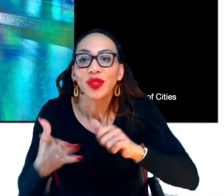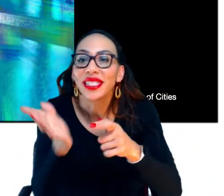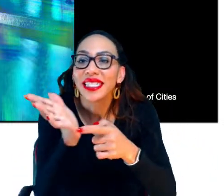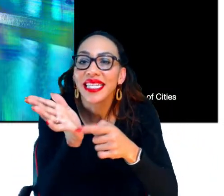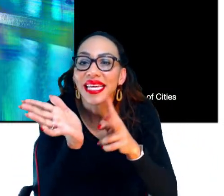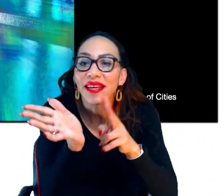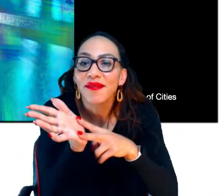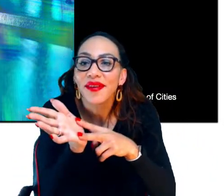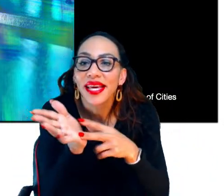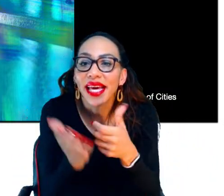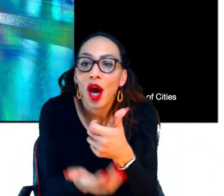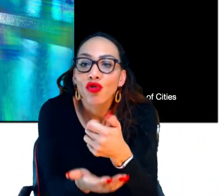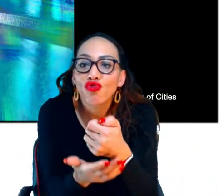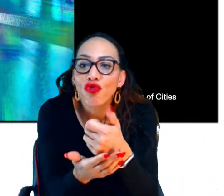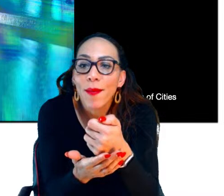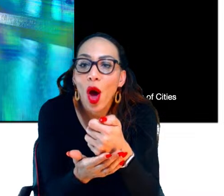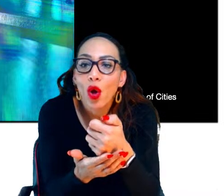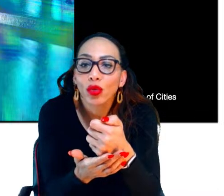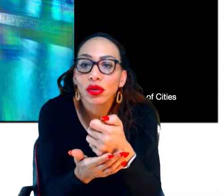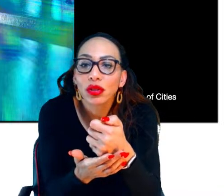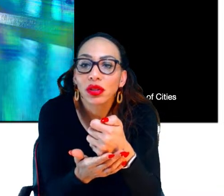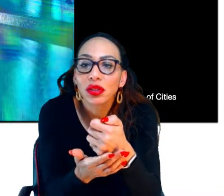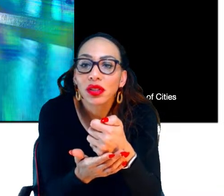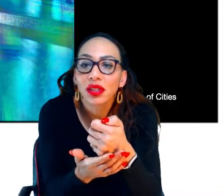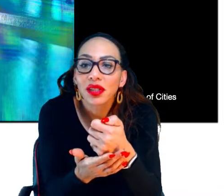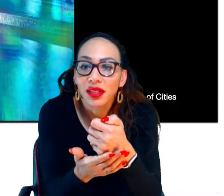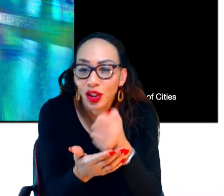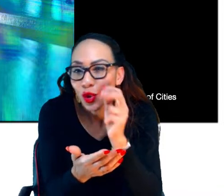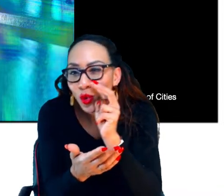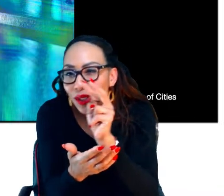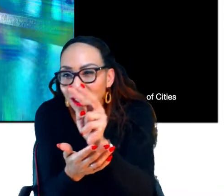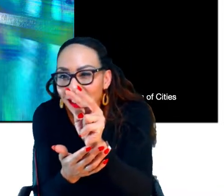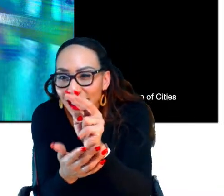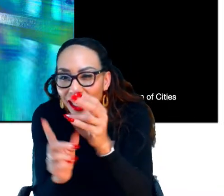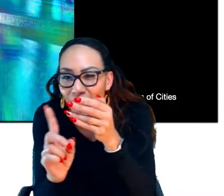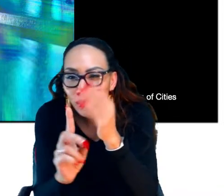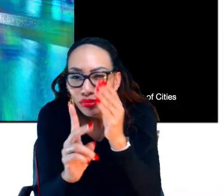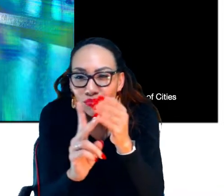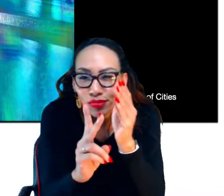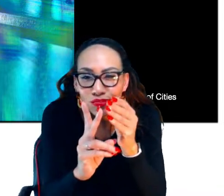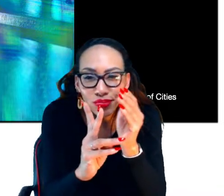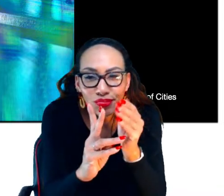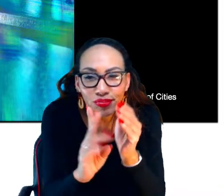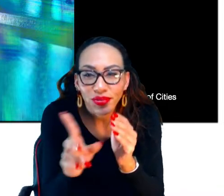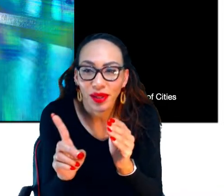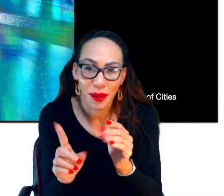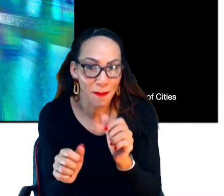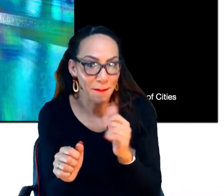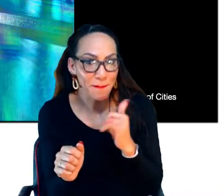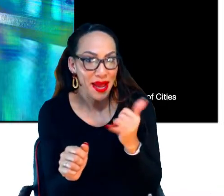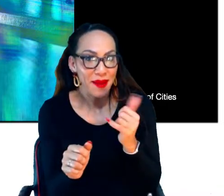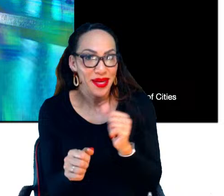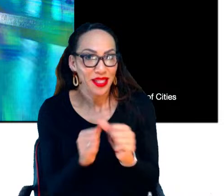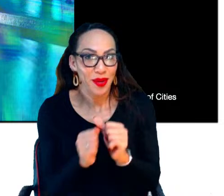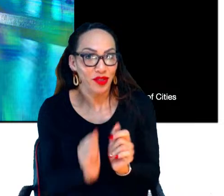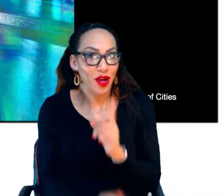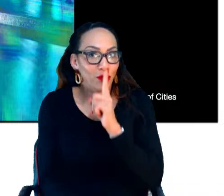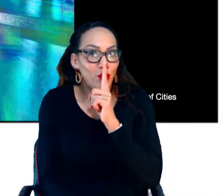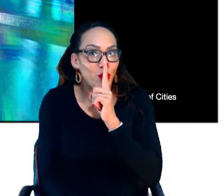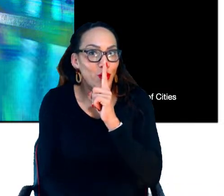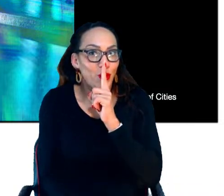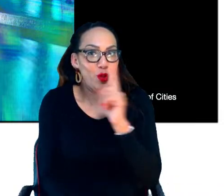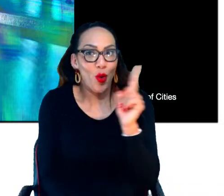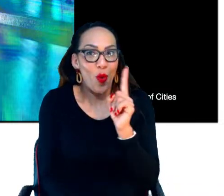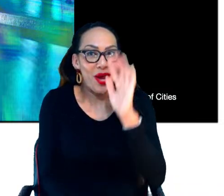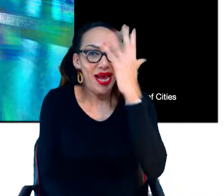Maybe it's better if I don't explain what's in the pictures, but and because they're still images, they're